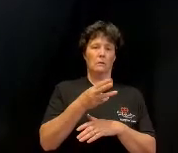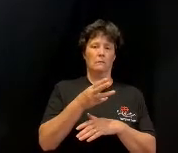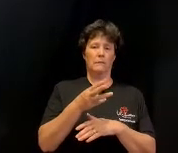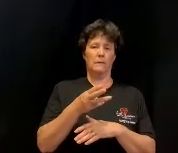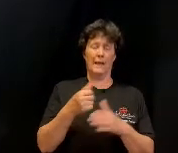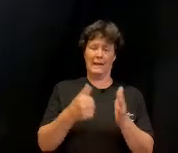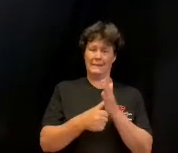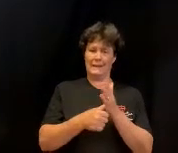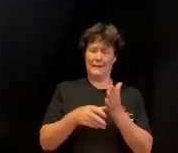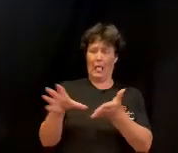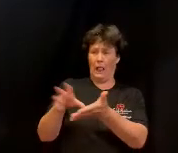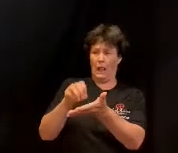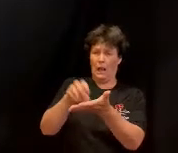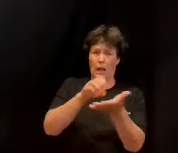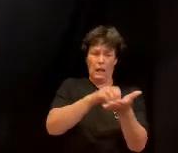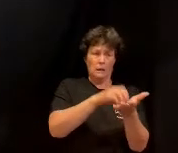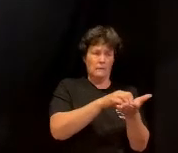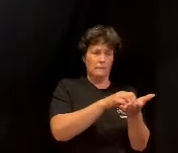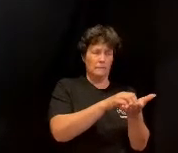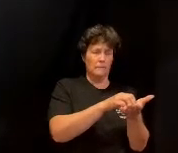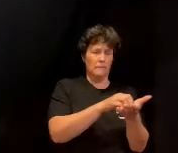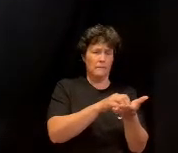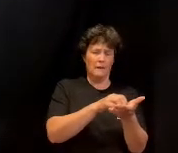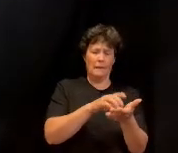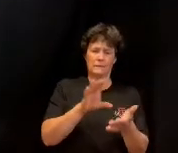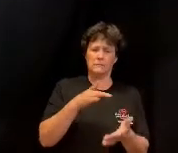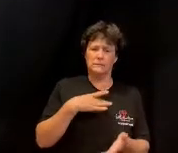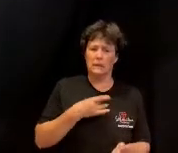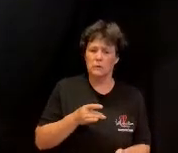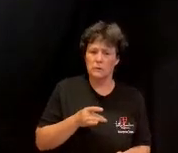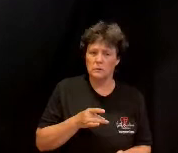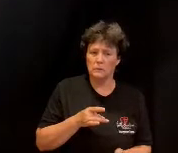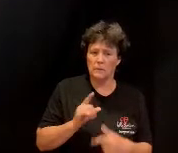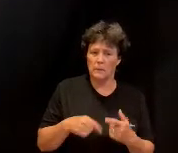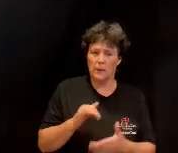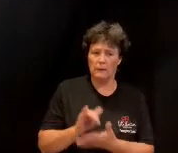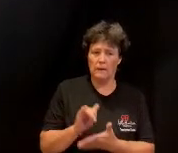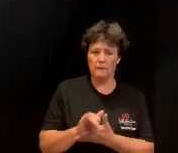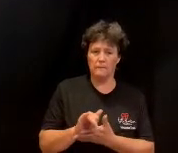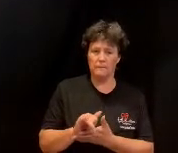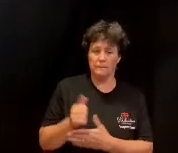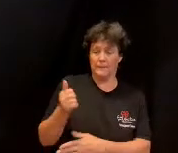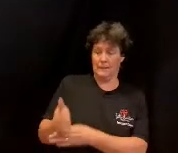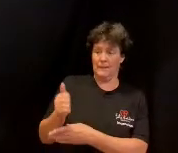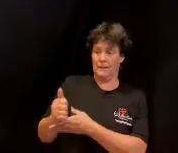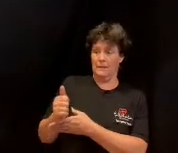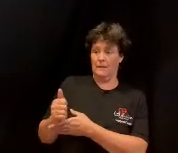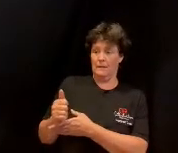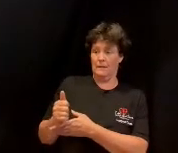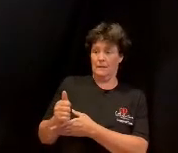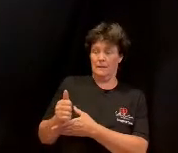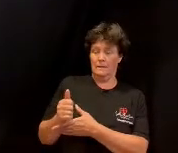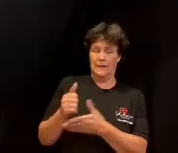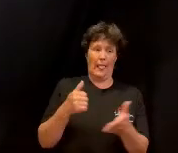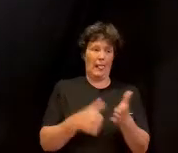booth. What's so interesting about the whole thing is he's the tax collector for the fishermen.